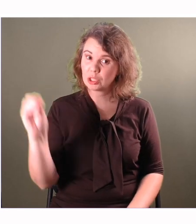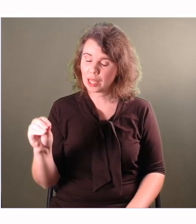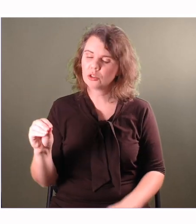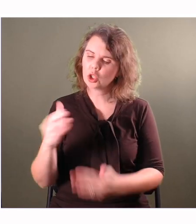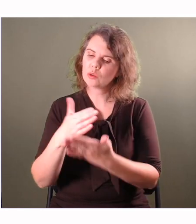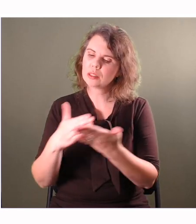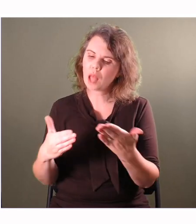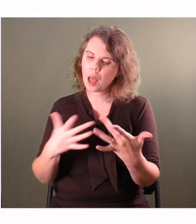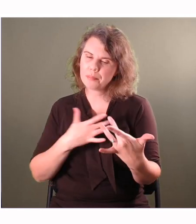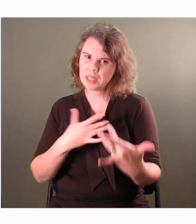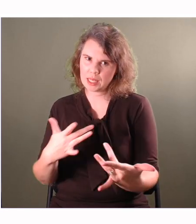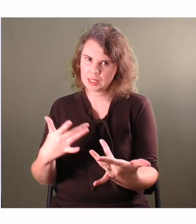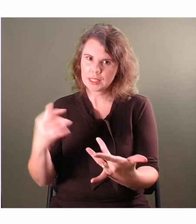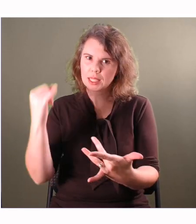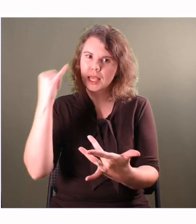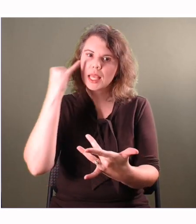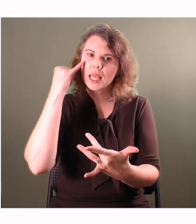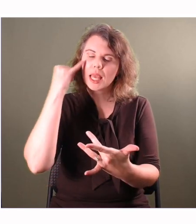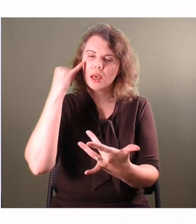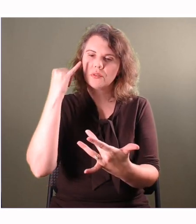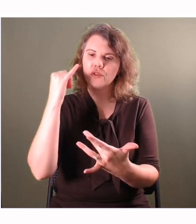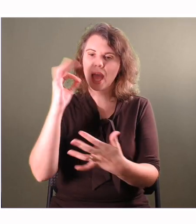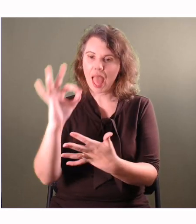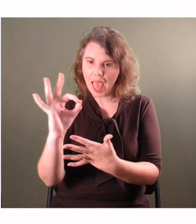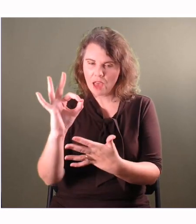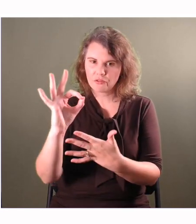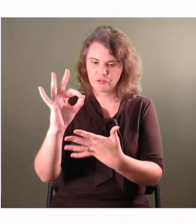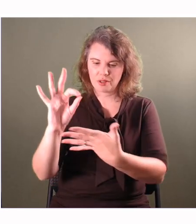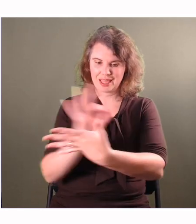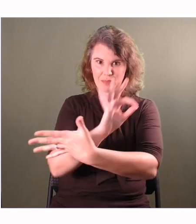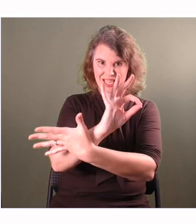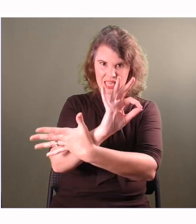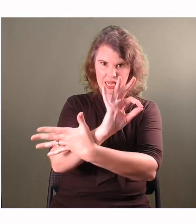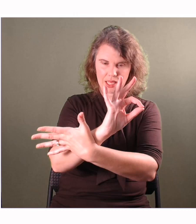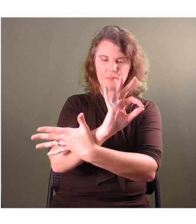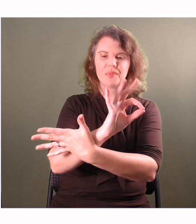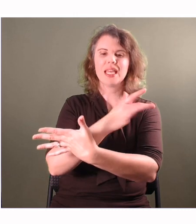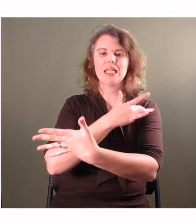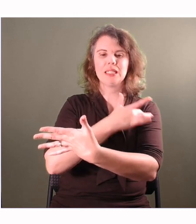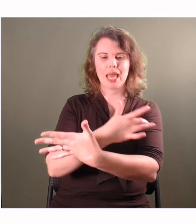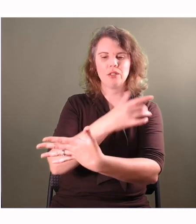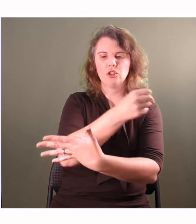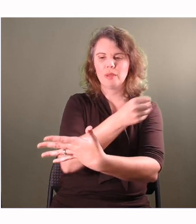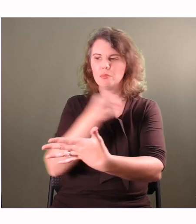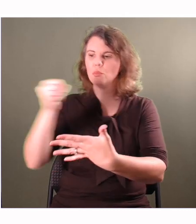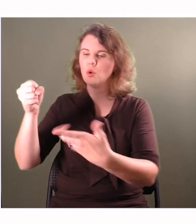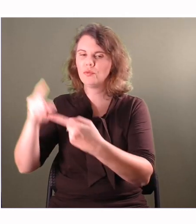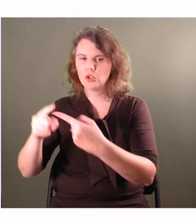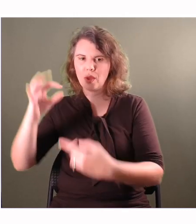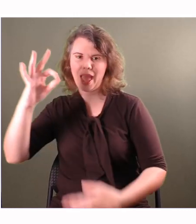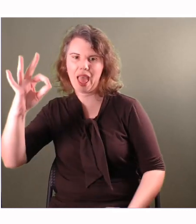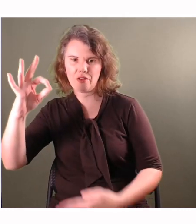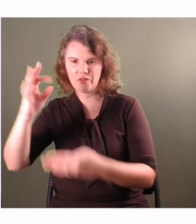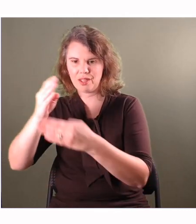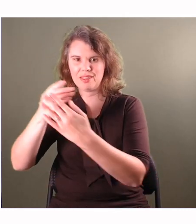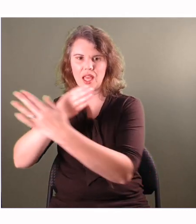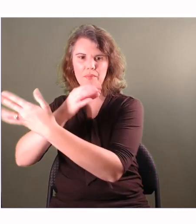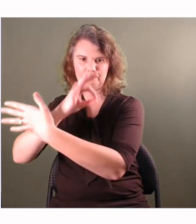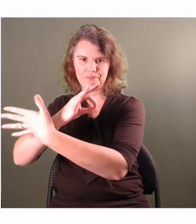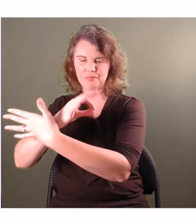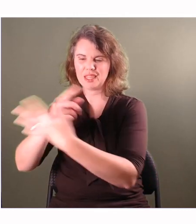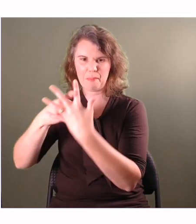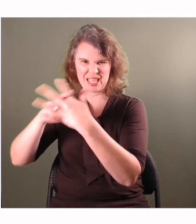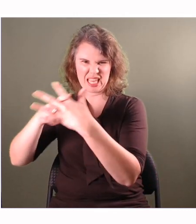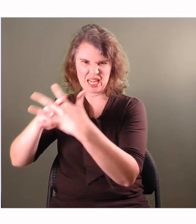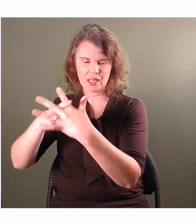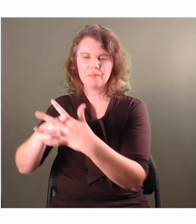there is some tendency, if F is an onset, it will tend to move to another onset position, but it's not a strong tendency.